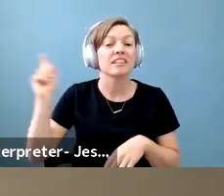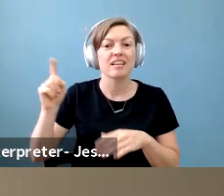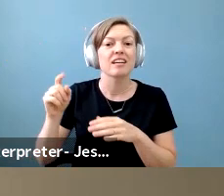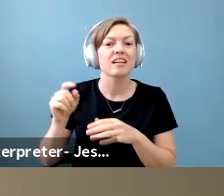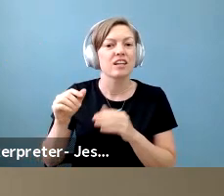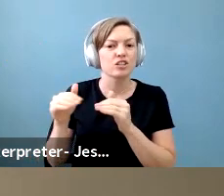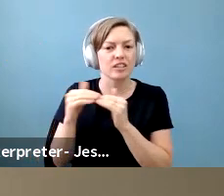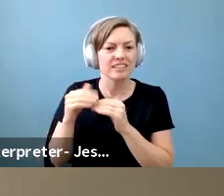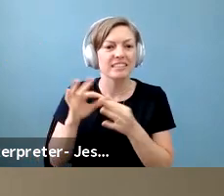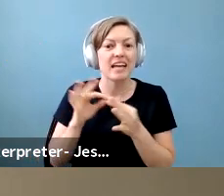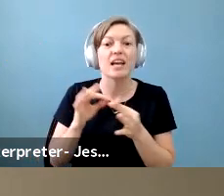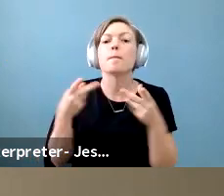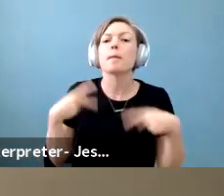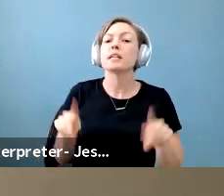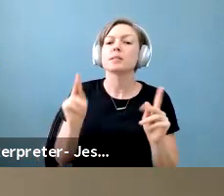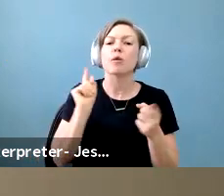to